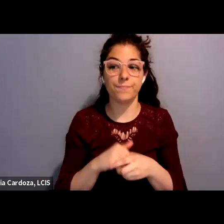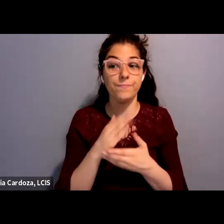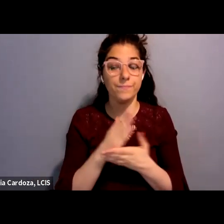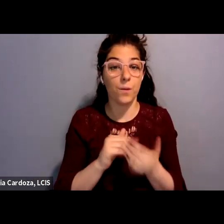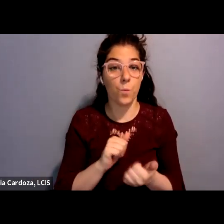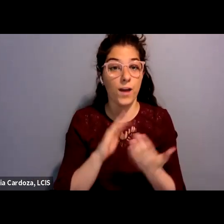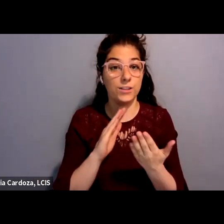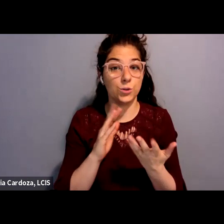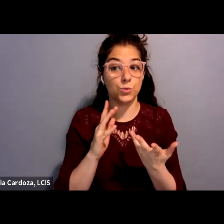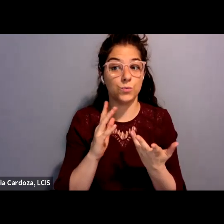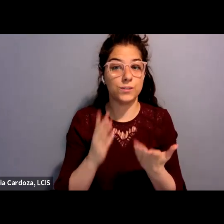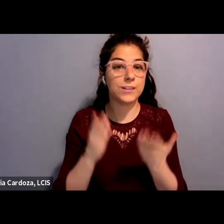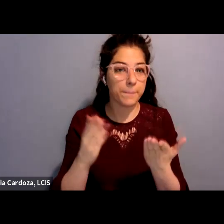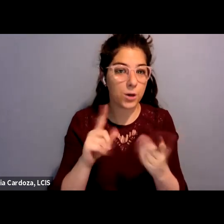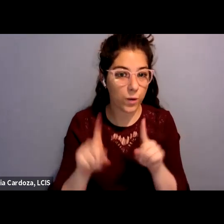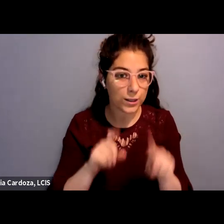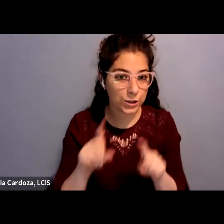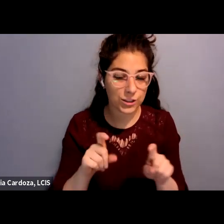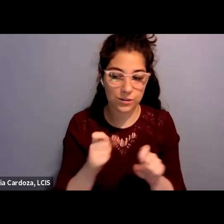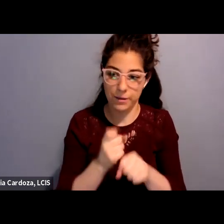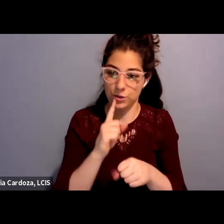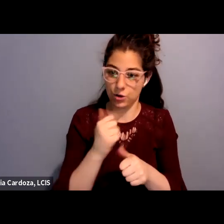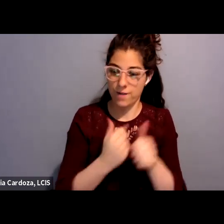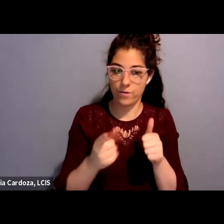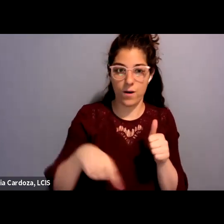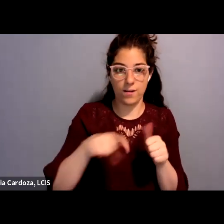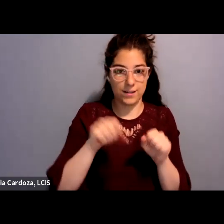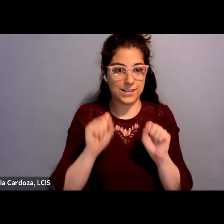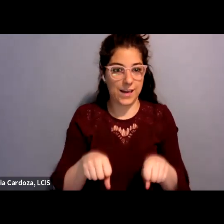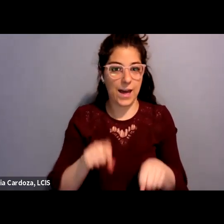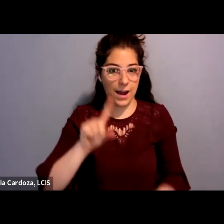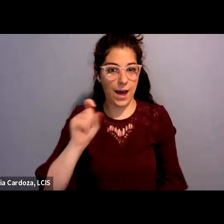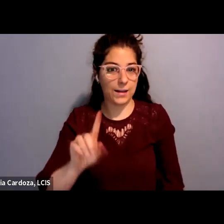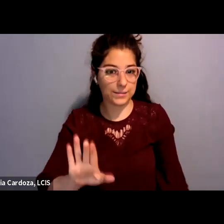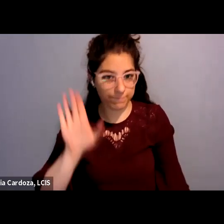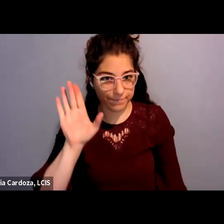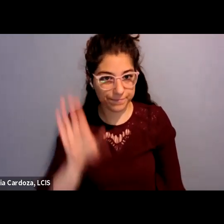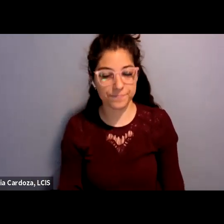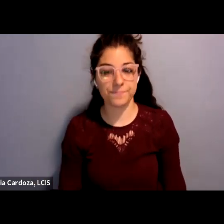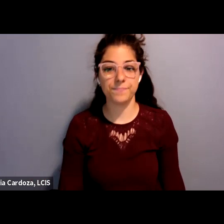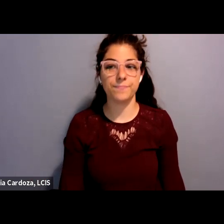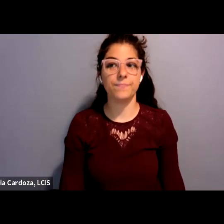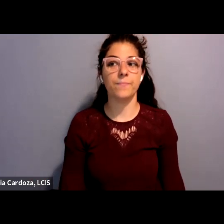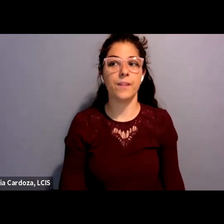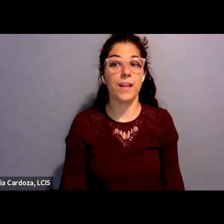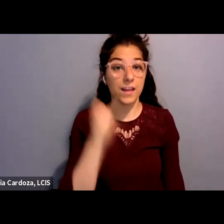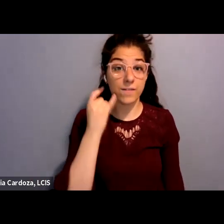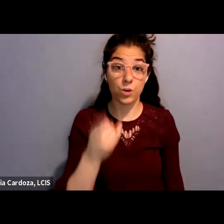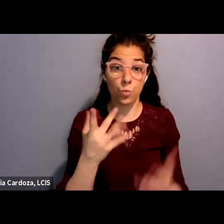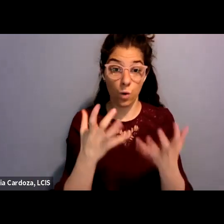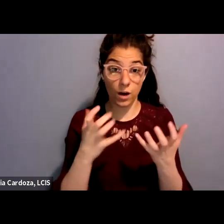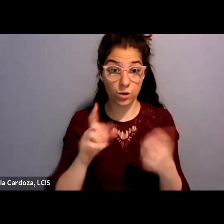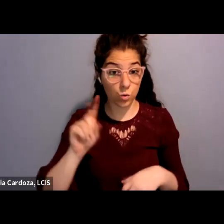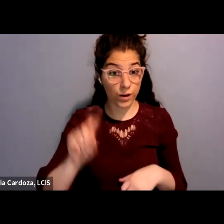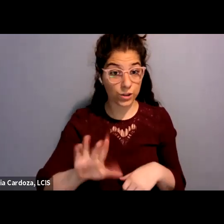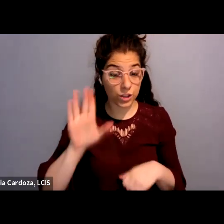submit questions, and we want to make sure everyone has access. So, if you would like to pose a question and you are using